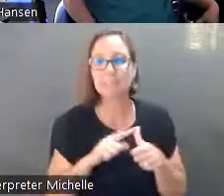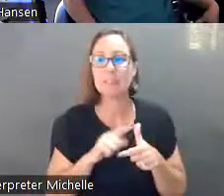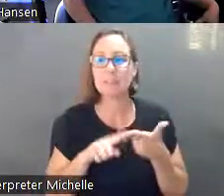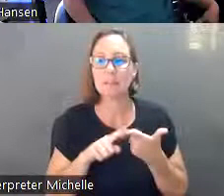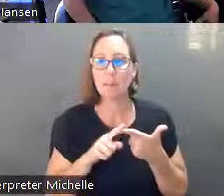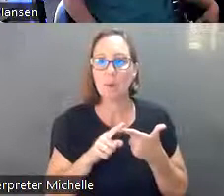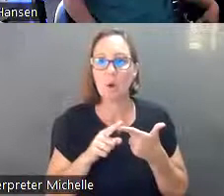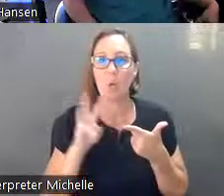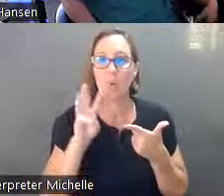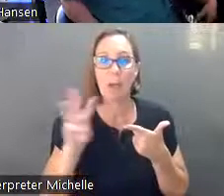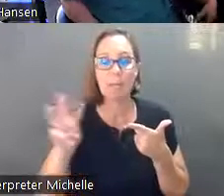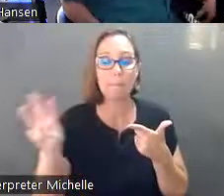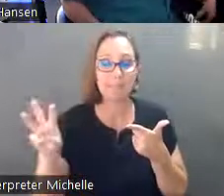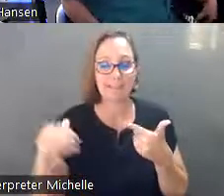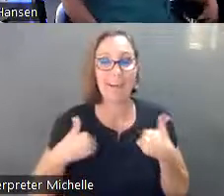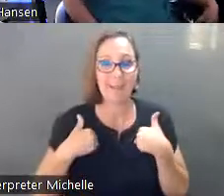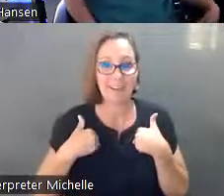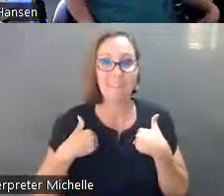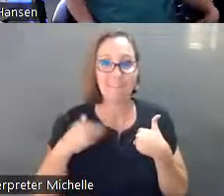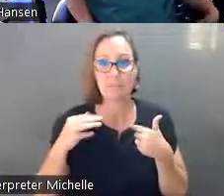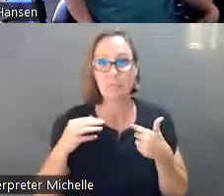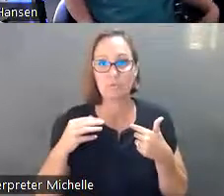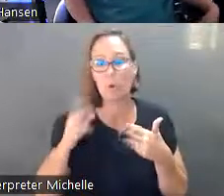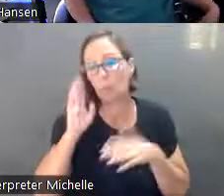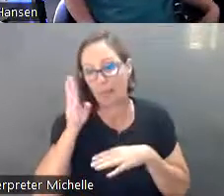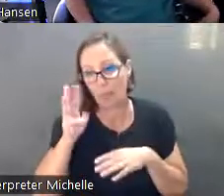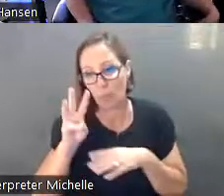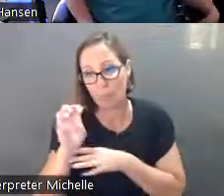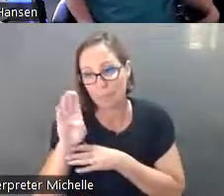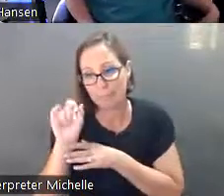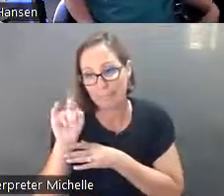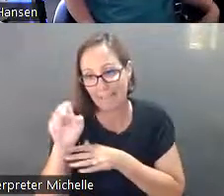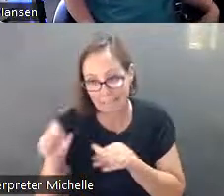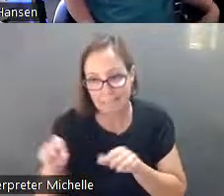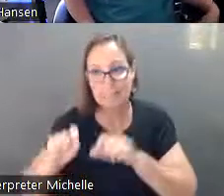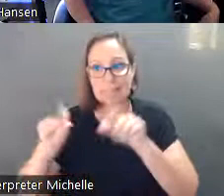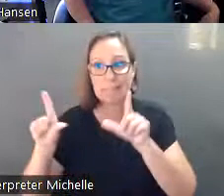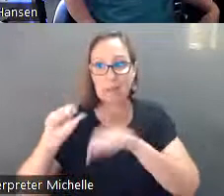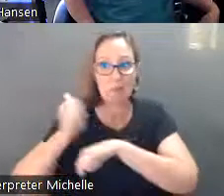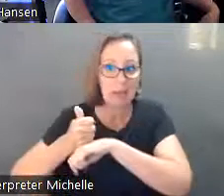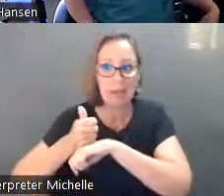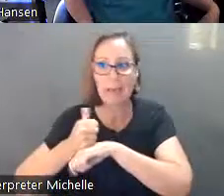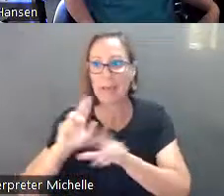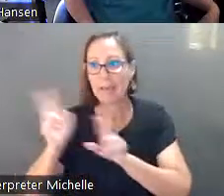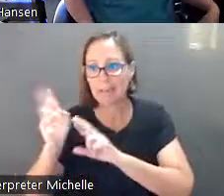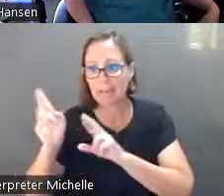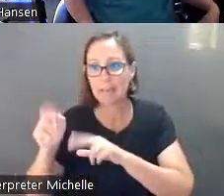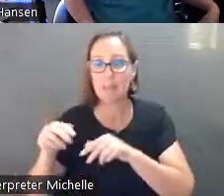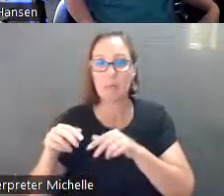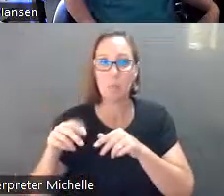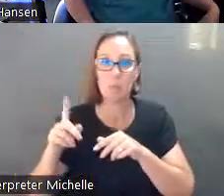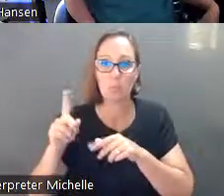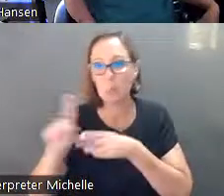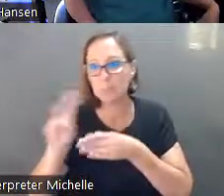a website that should be up within the next week or two that will have